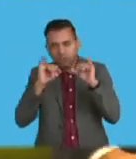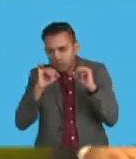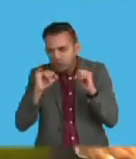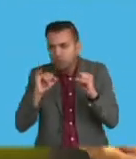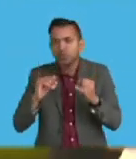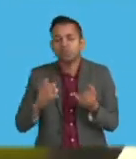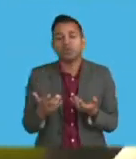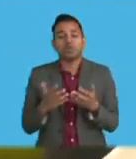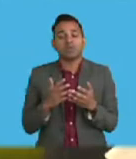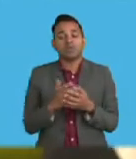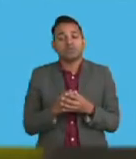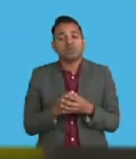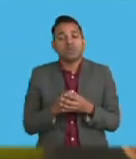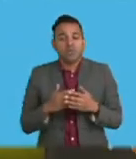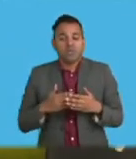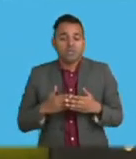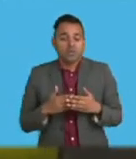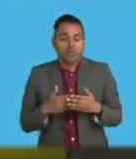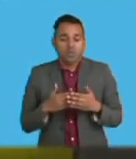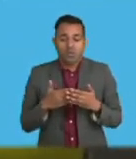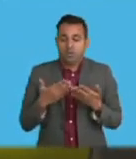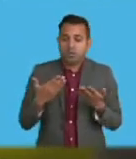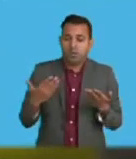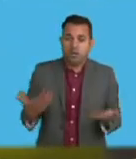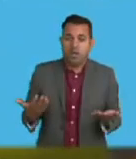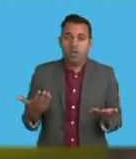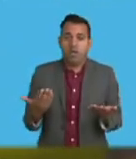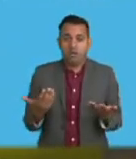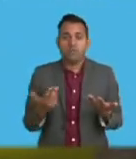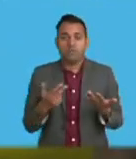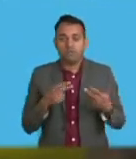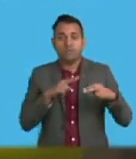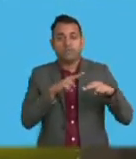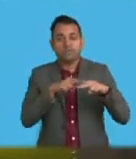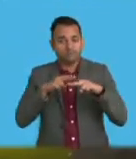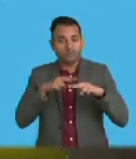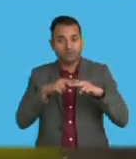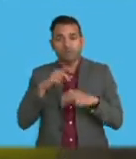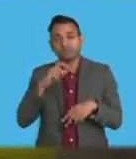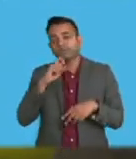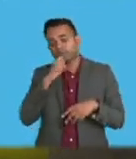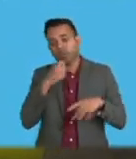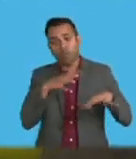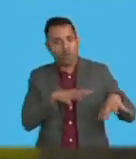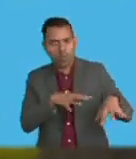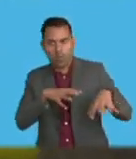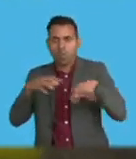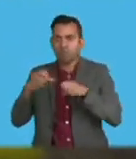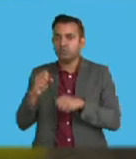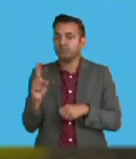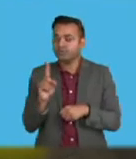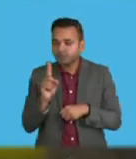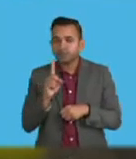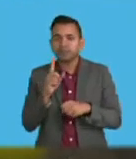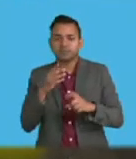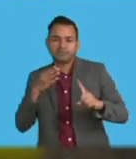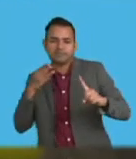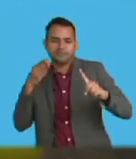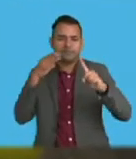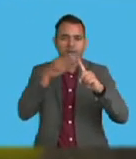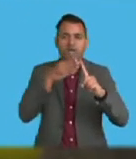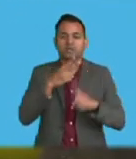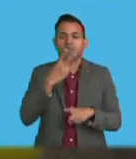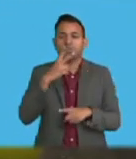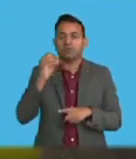now positioned to in fact host a major event in 2020 regarding the